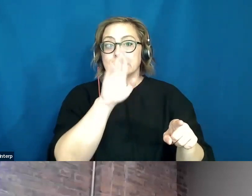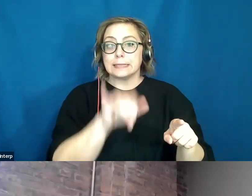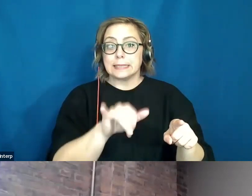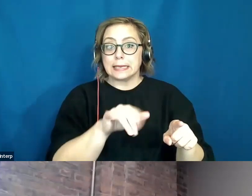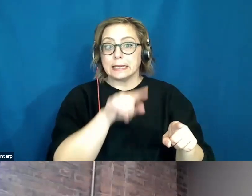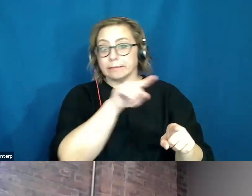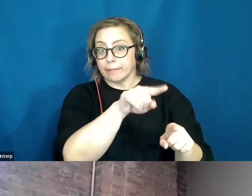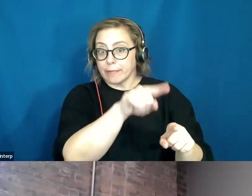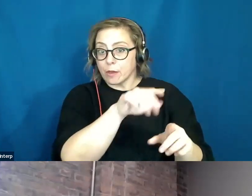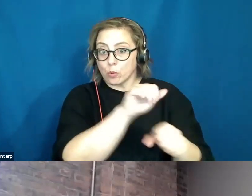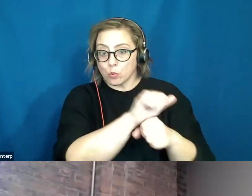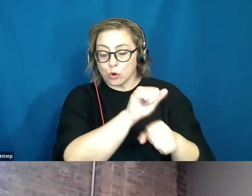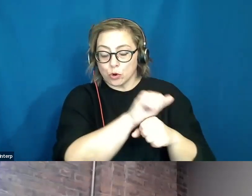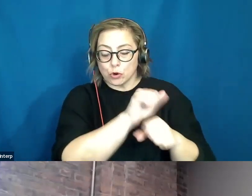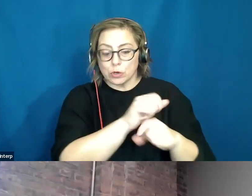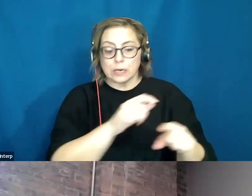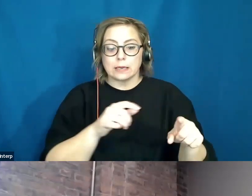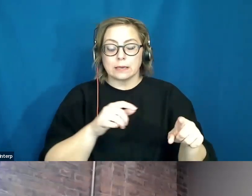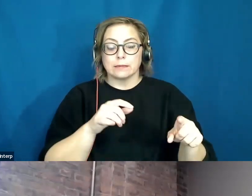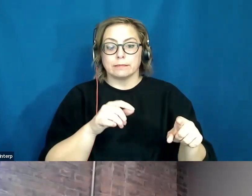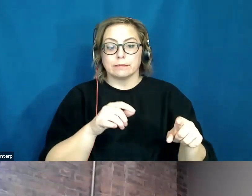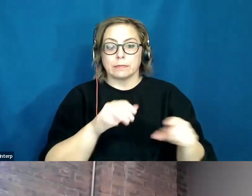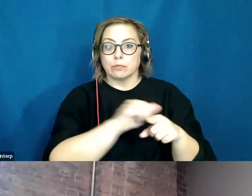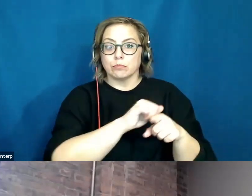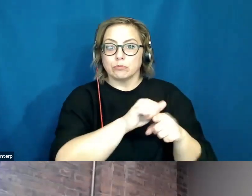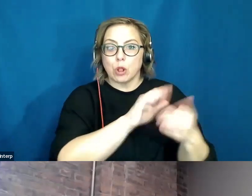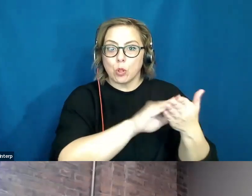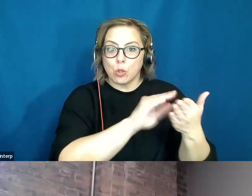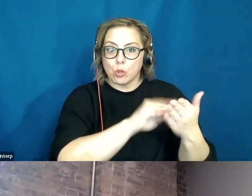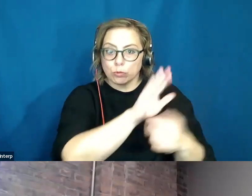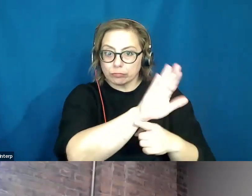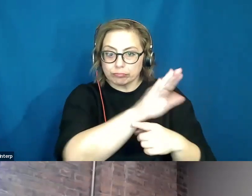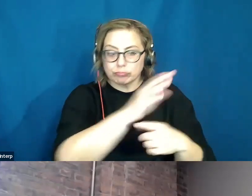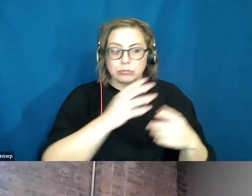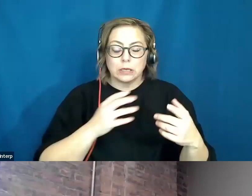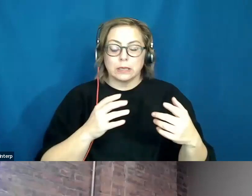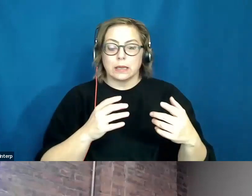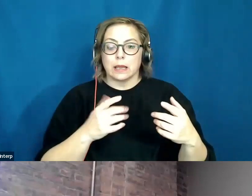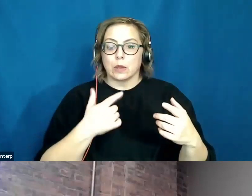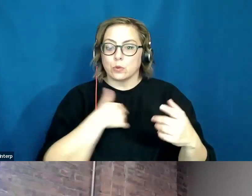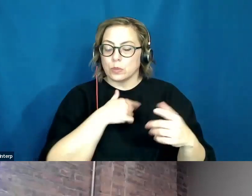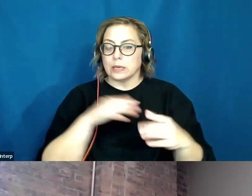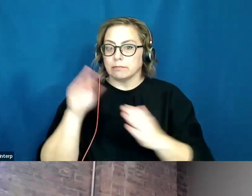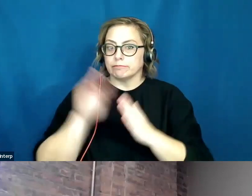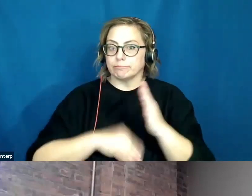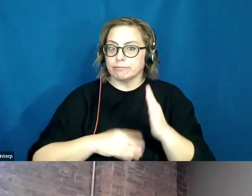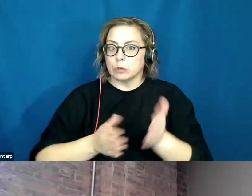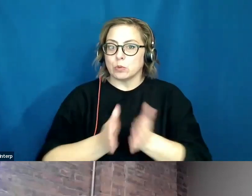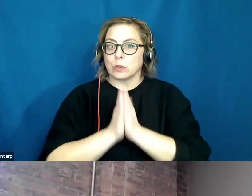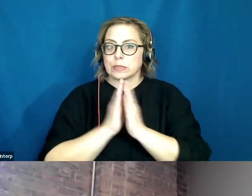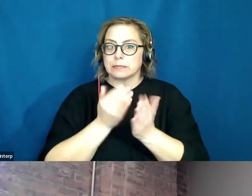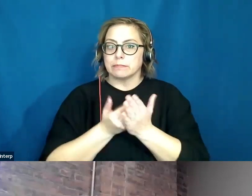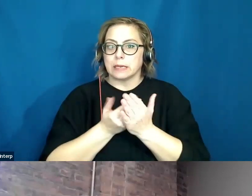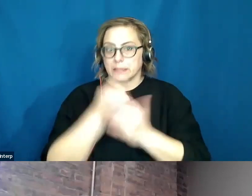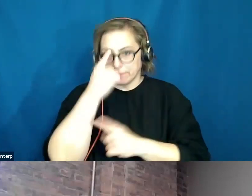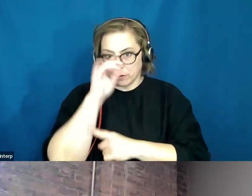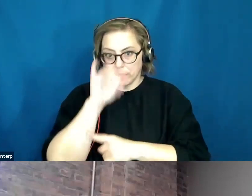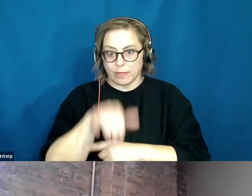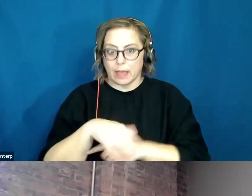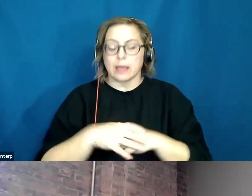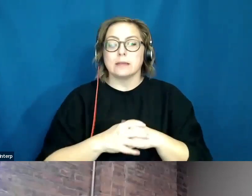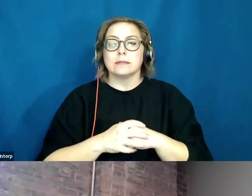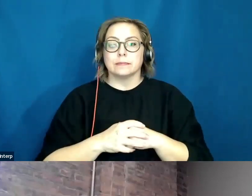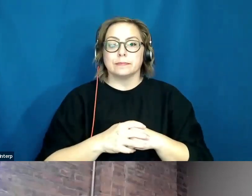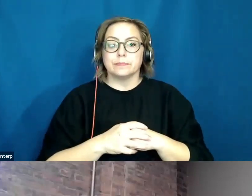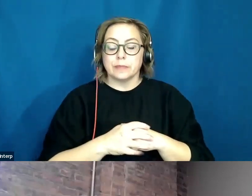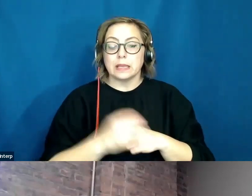into a larger request, which I think is kind of the case with MAC. But yes, so if you are looking for